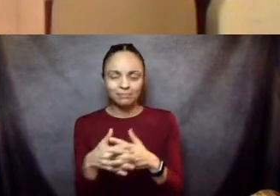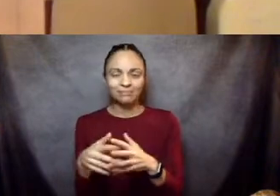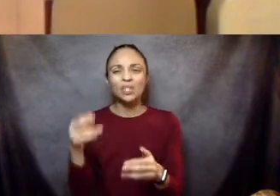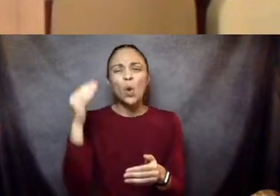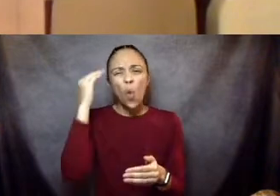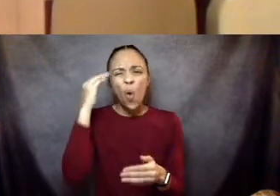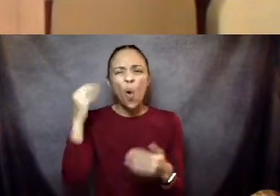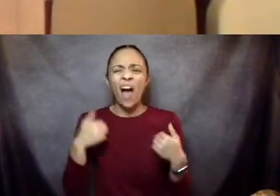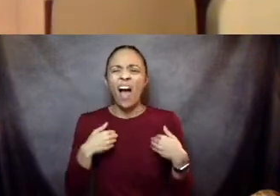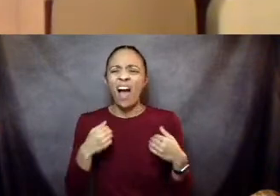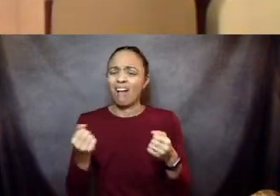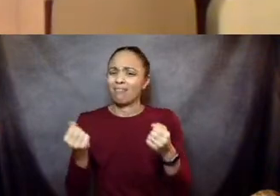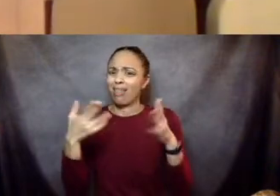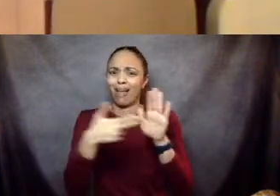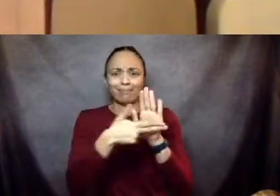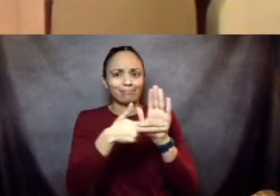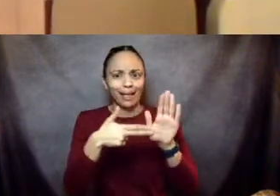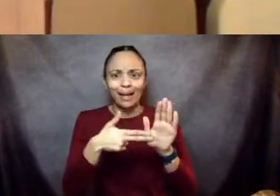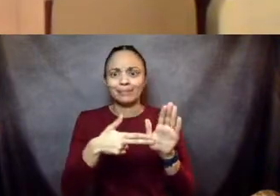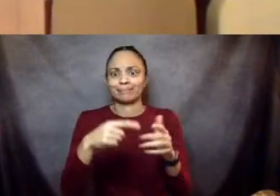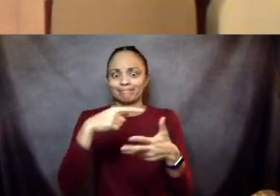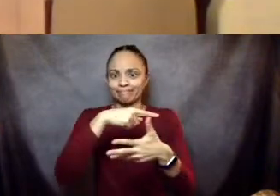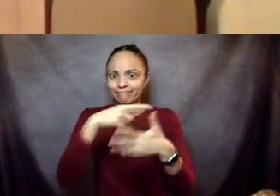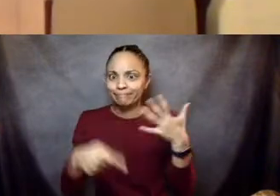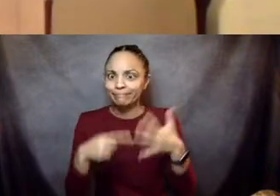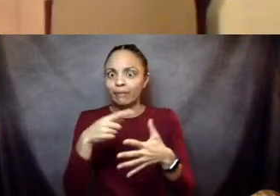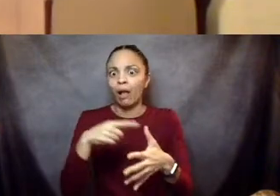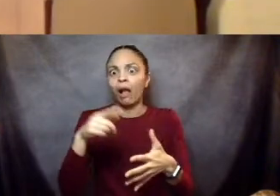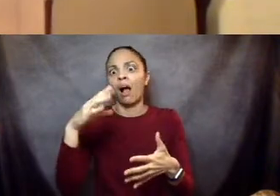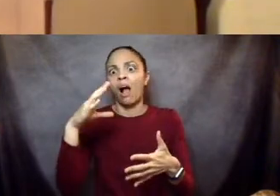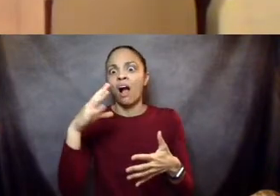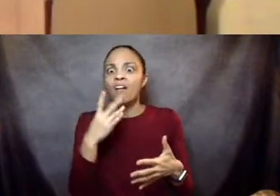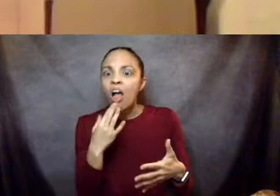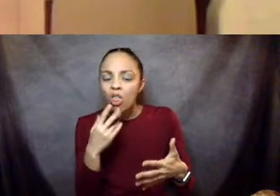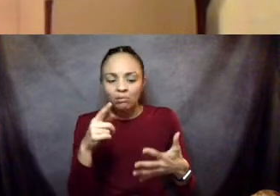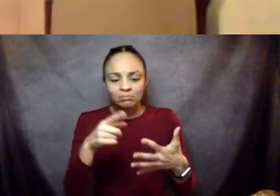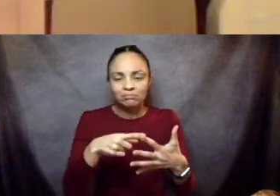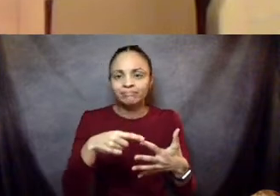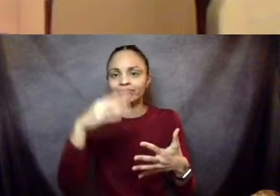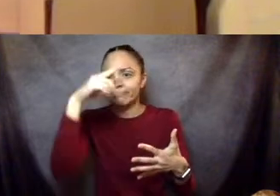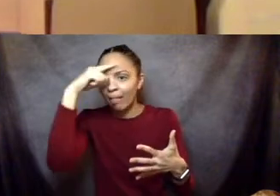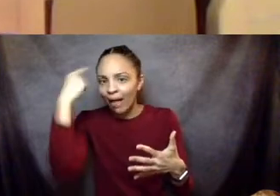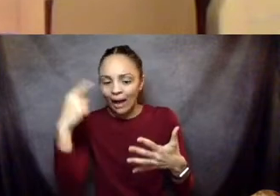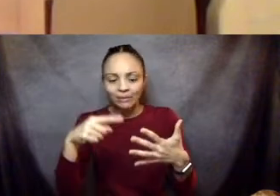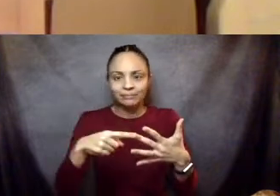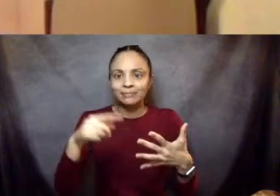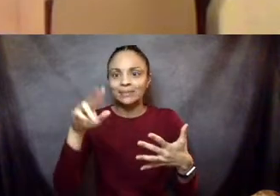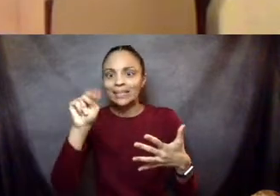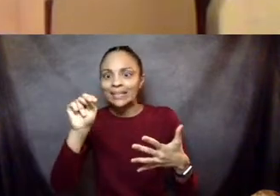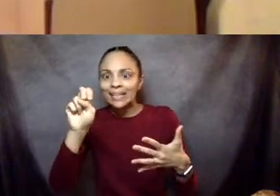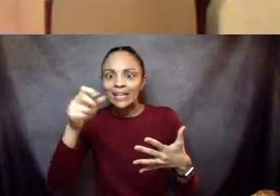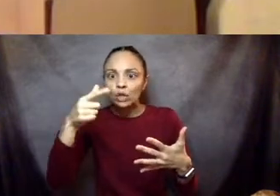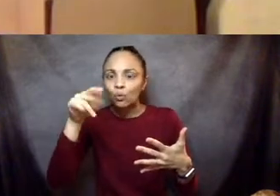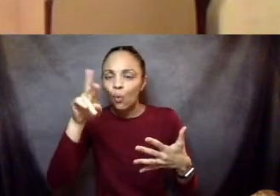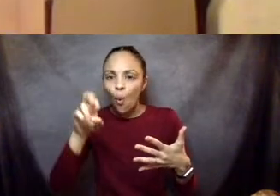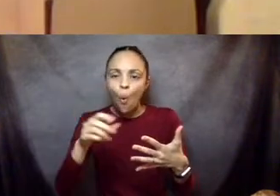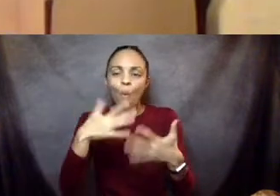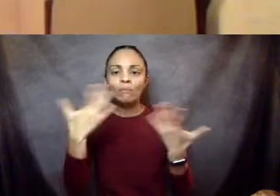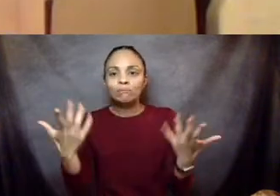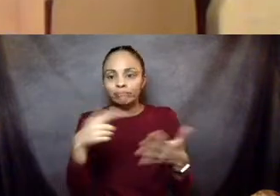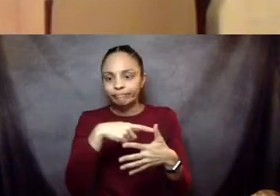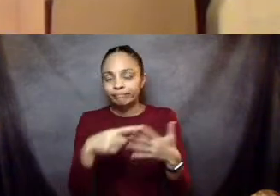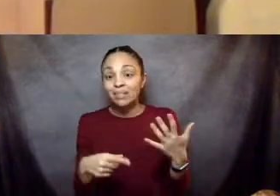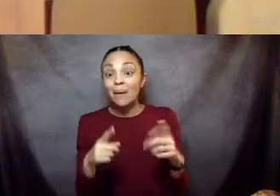Negroes to be, I don't know, but whatever it was then, they thought of us solely